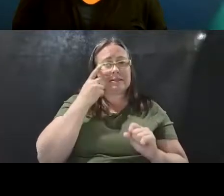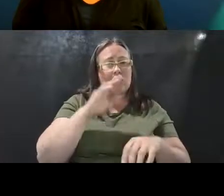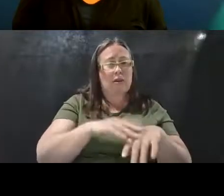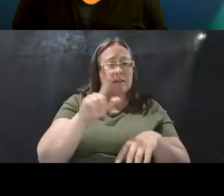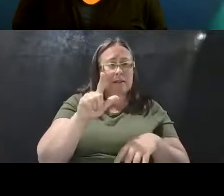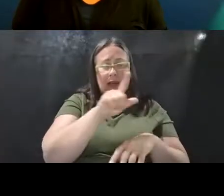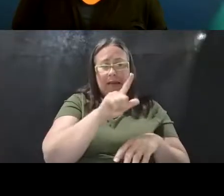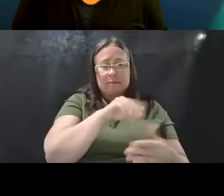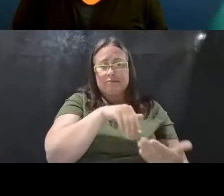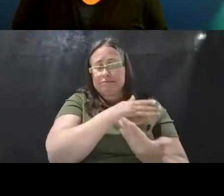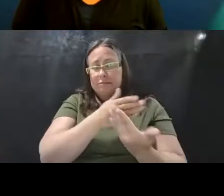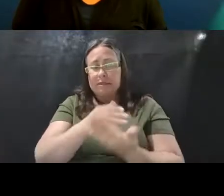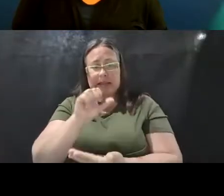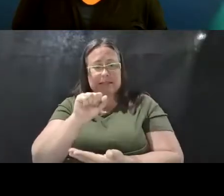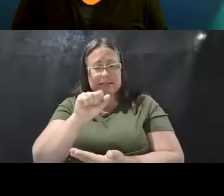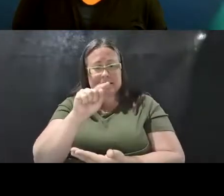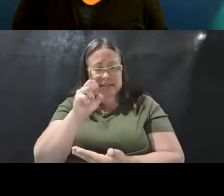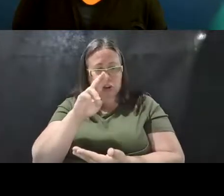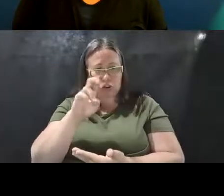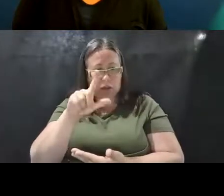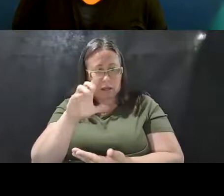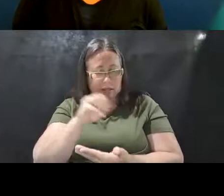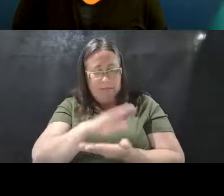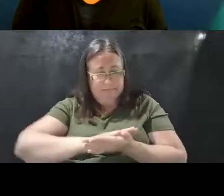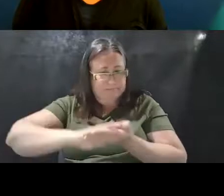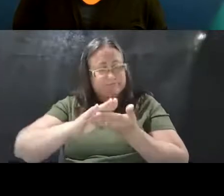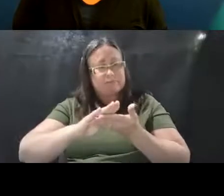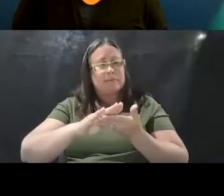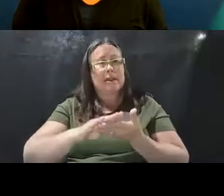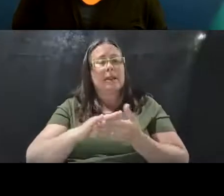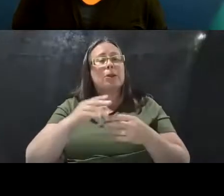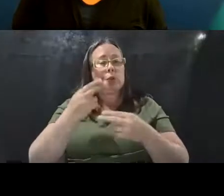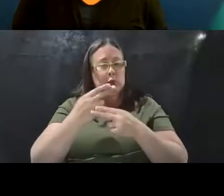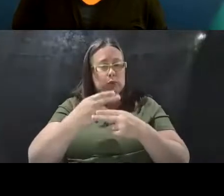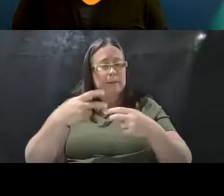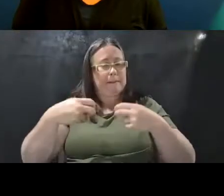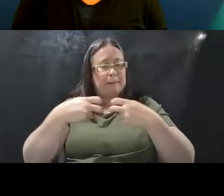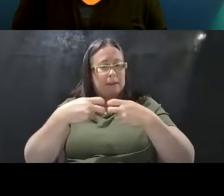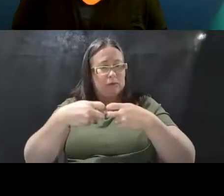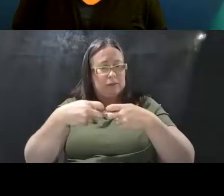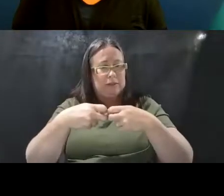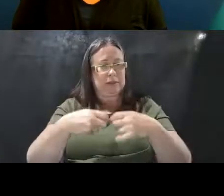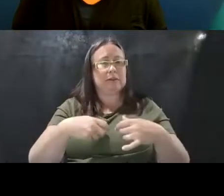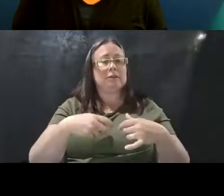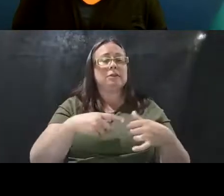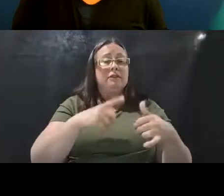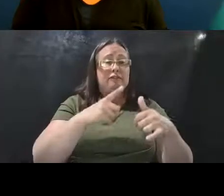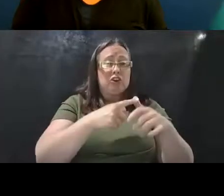comes sterile. It's battery operated. So the first well is actually